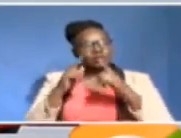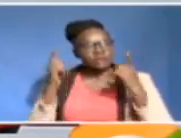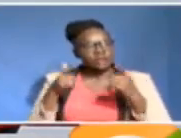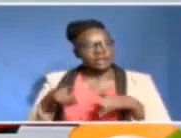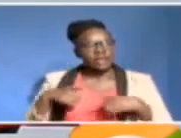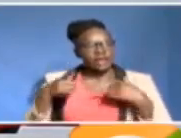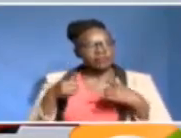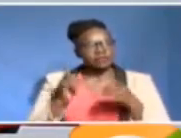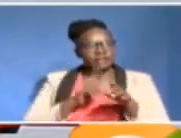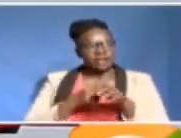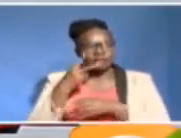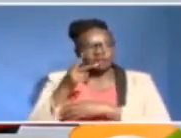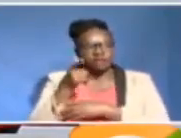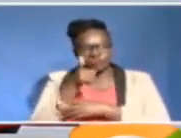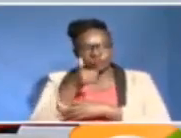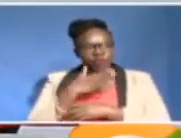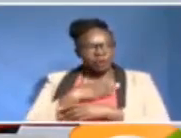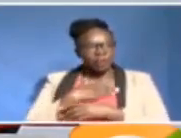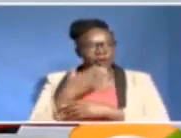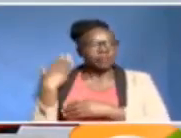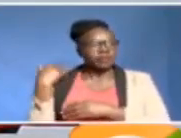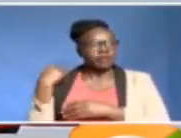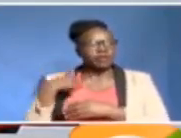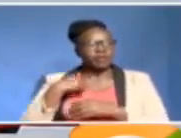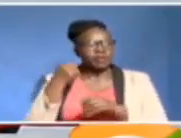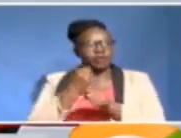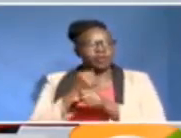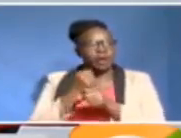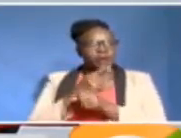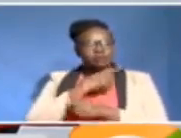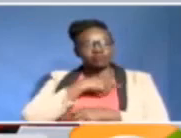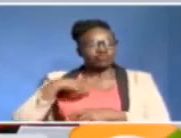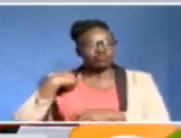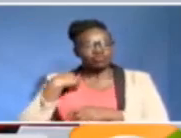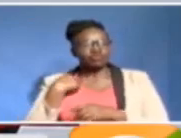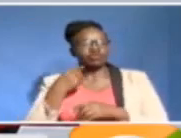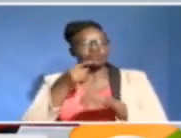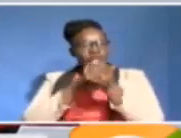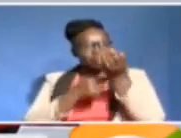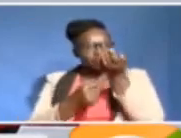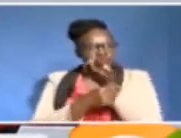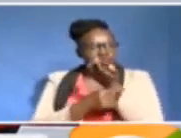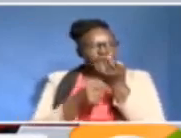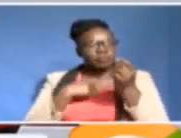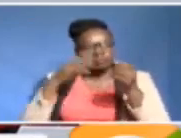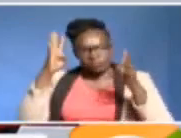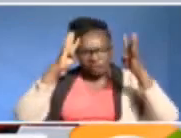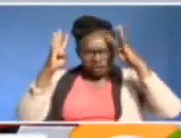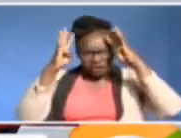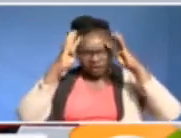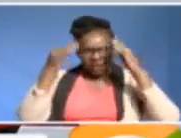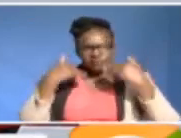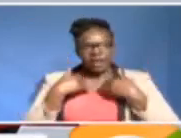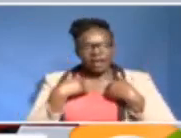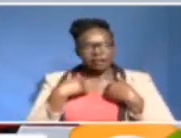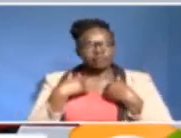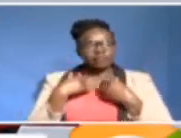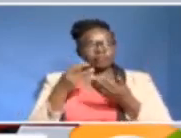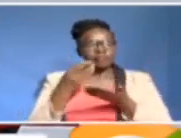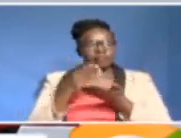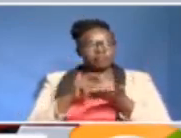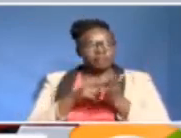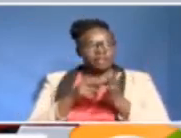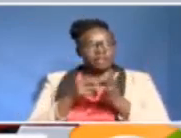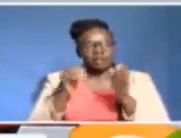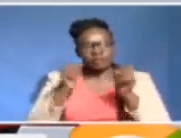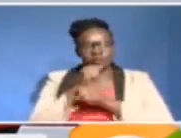before, even on YouTube, you see I used to do jewelry. I've been a creative girl way back. Yeah. So basically, someone will not just come today and